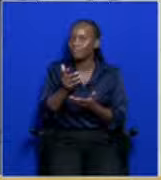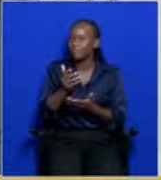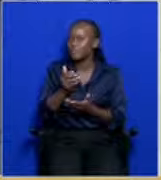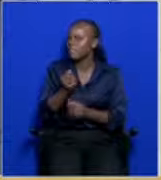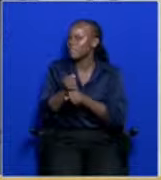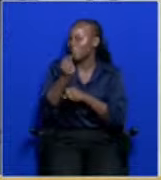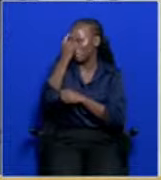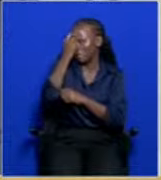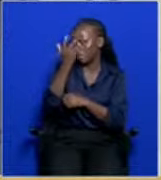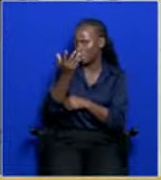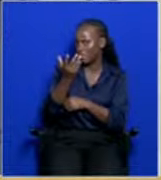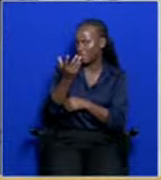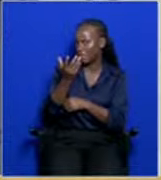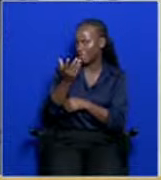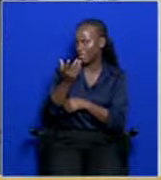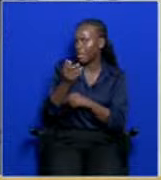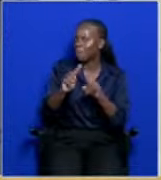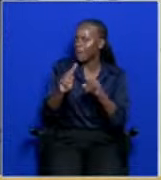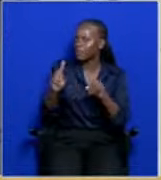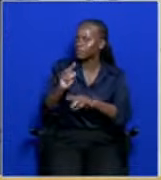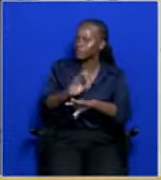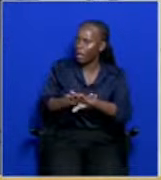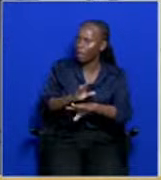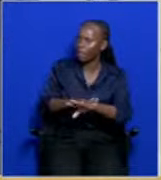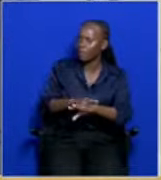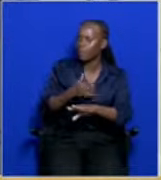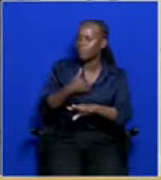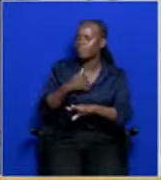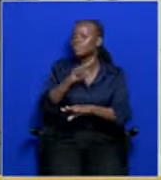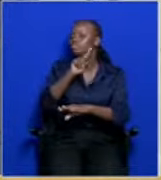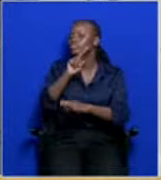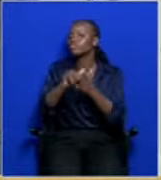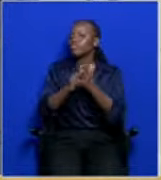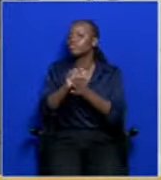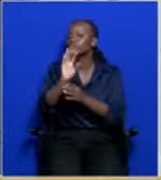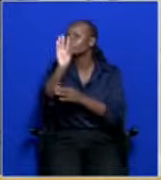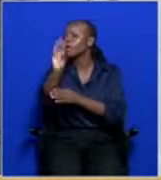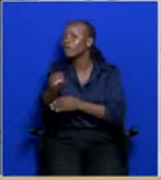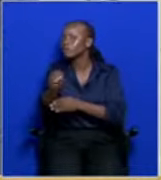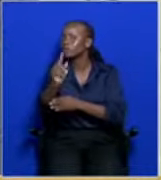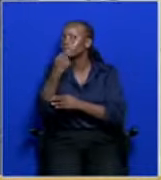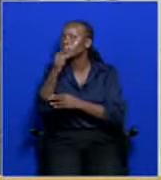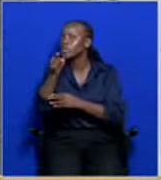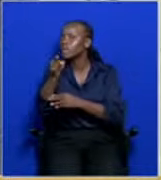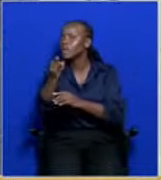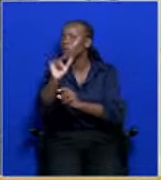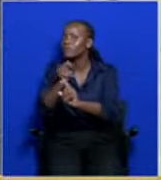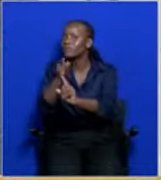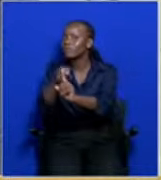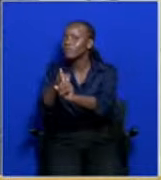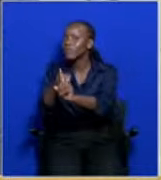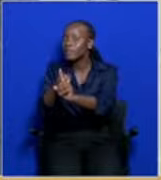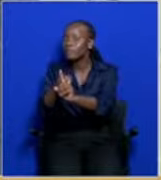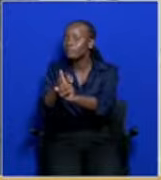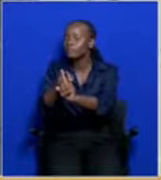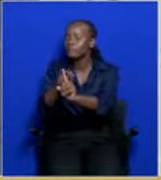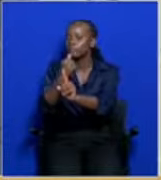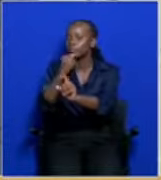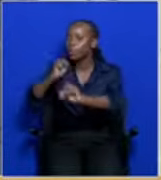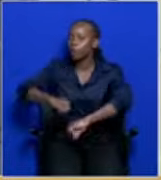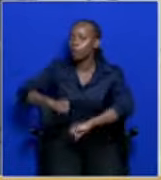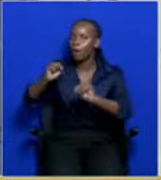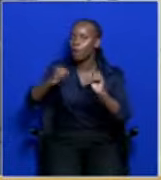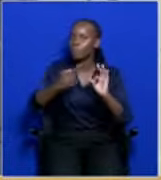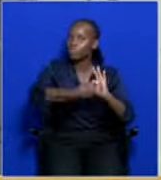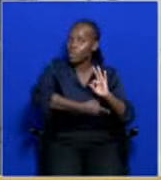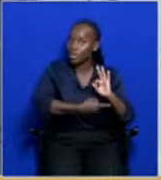state that these members are EMPD members, and then they were on duty on the day of the incident. Now you